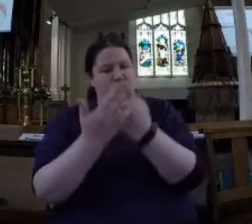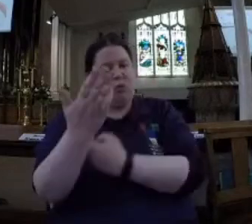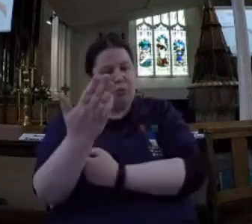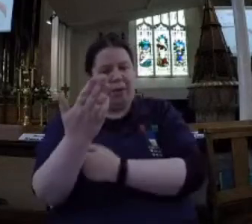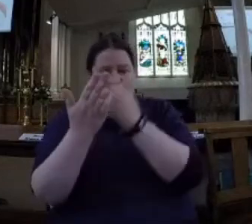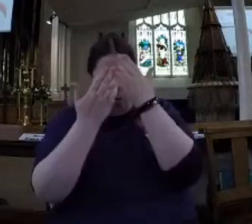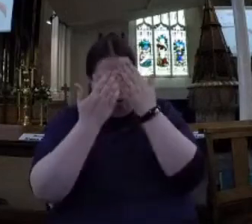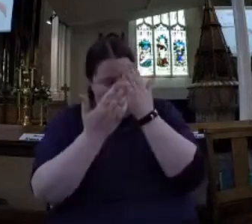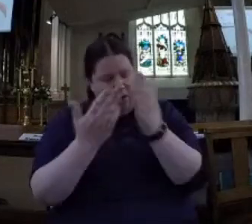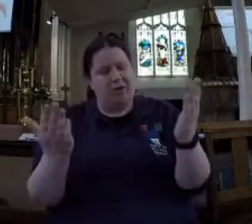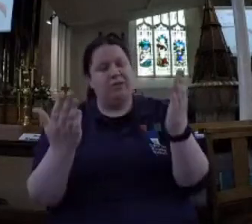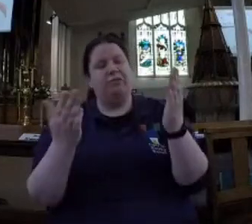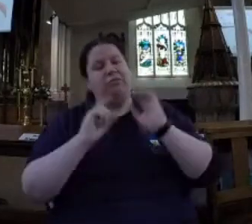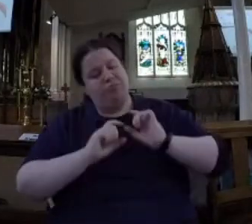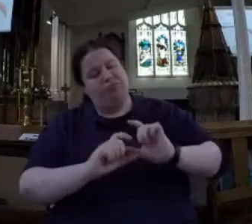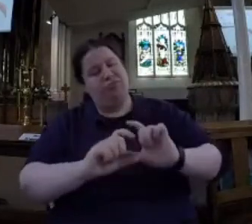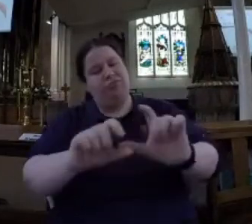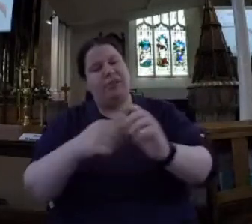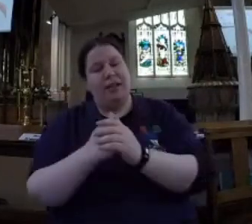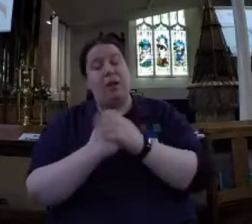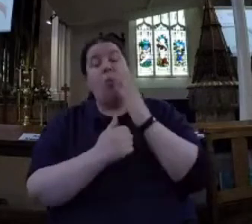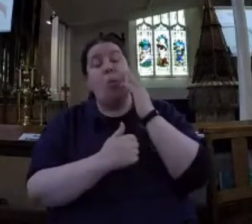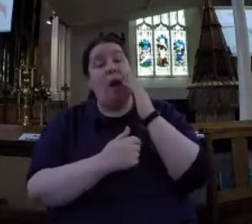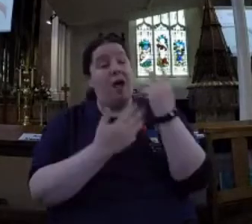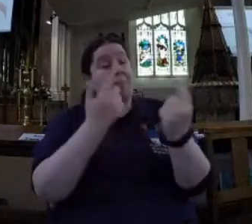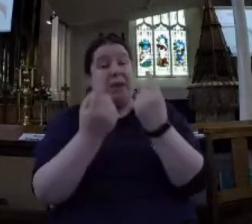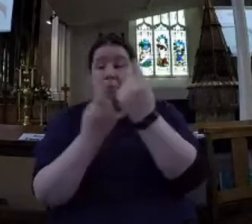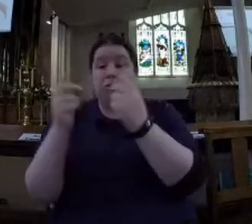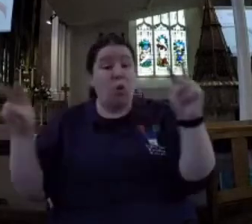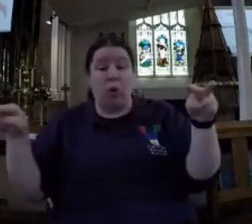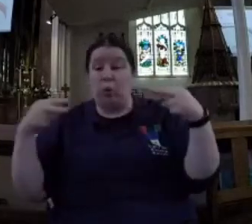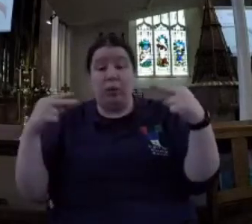consistent and following them even when nobody is watching.